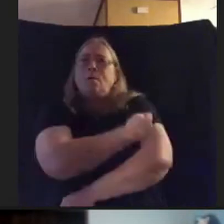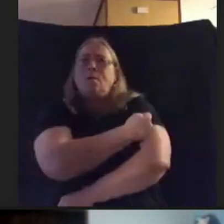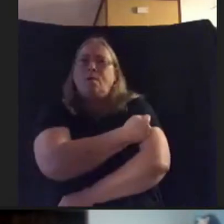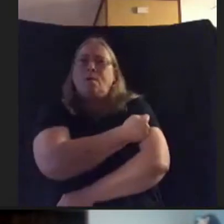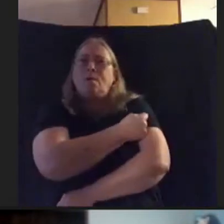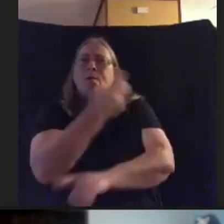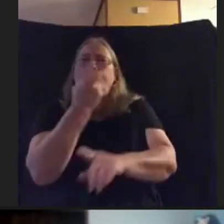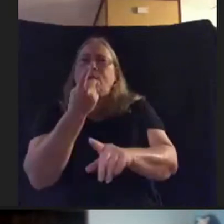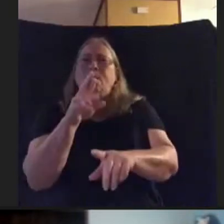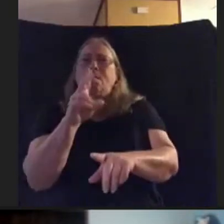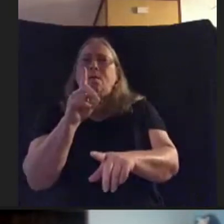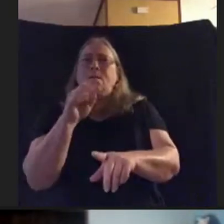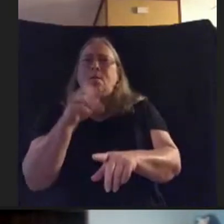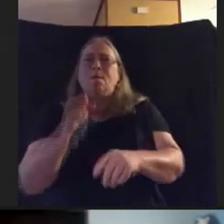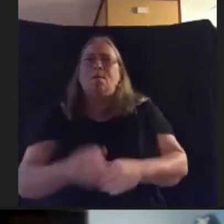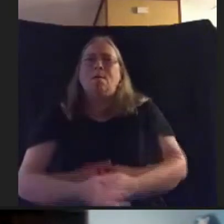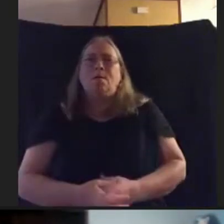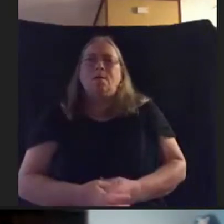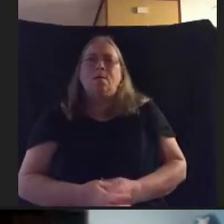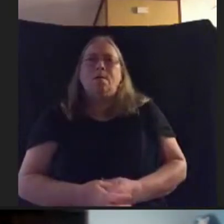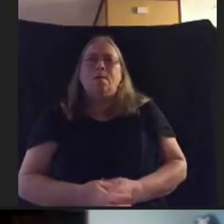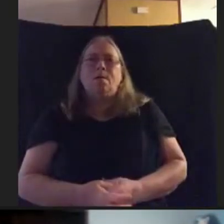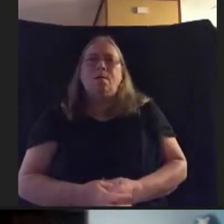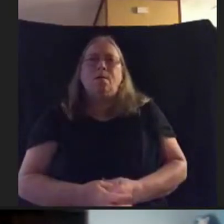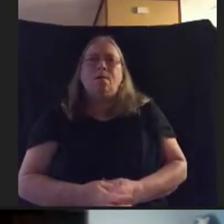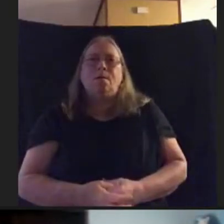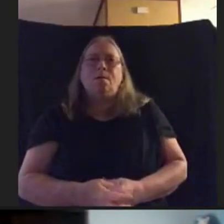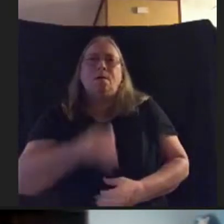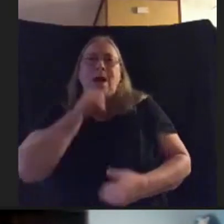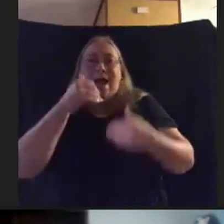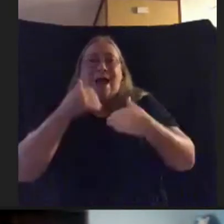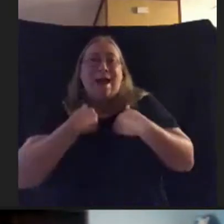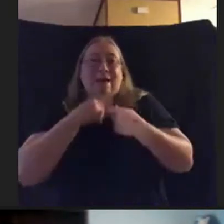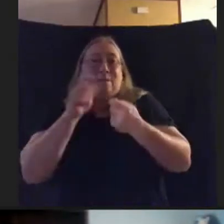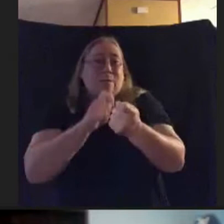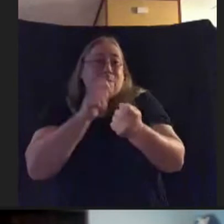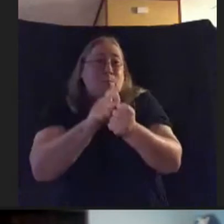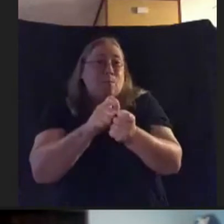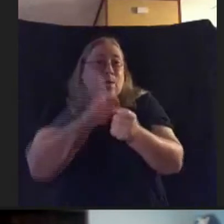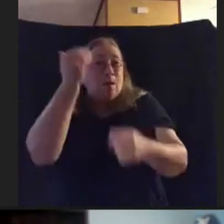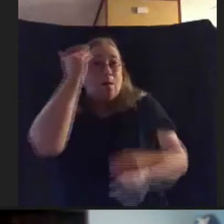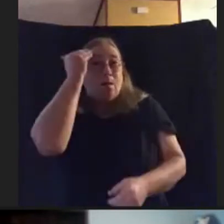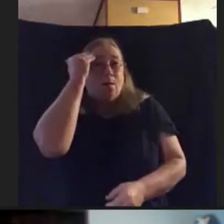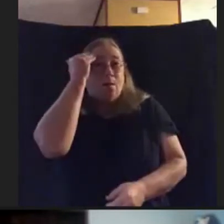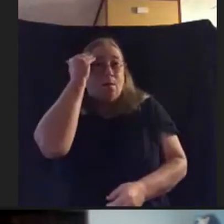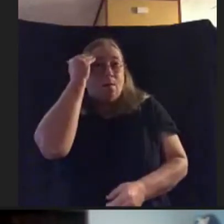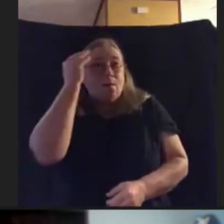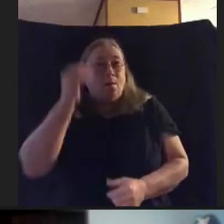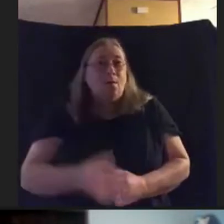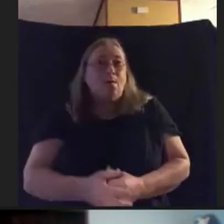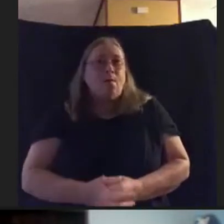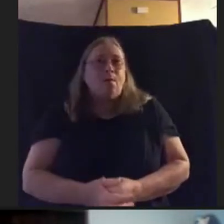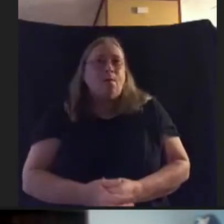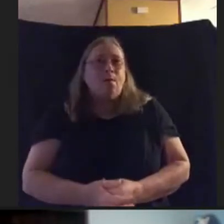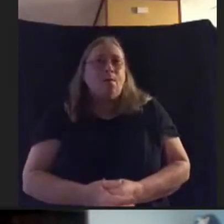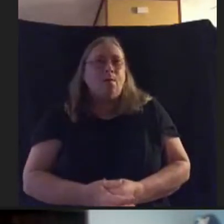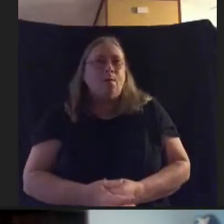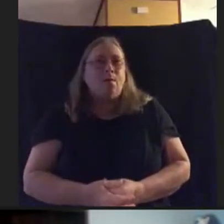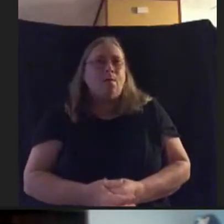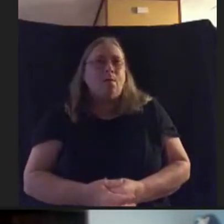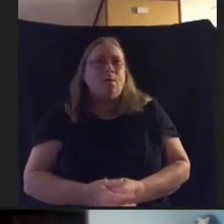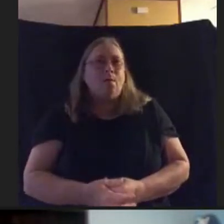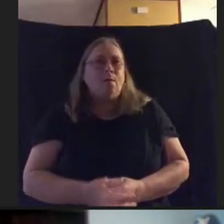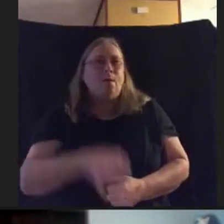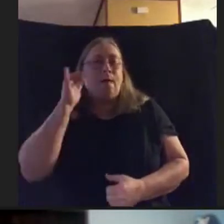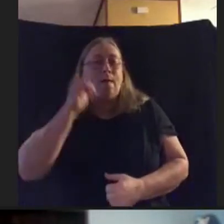Dobbs. Yeah, so we don't have a precise awareness of the degree of it, except for the fact that early